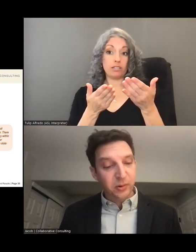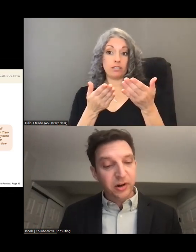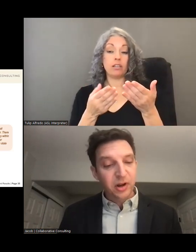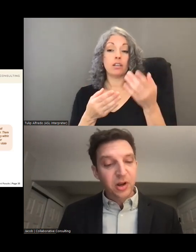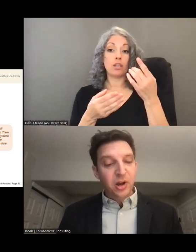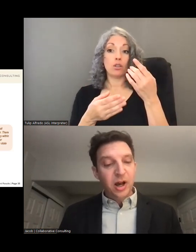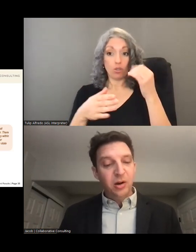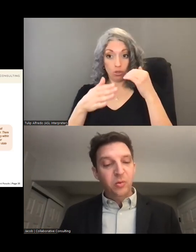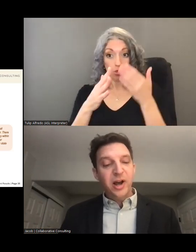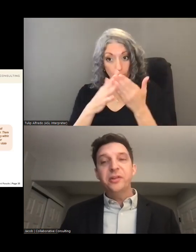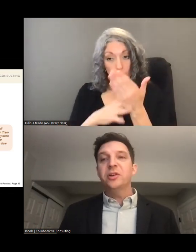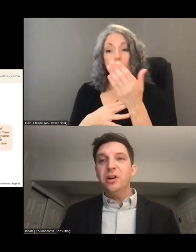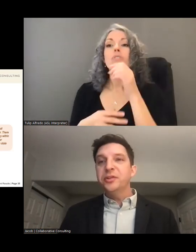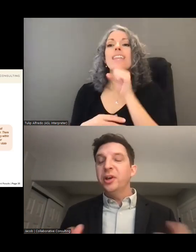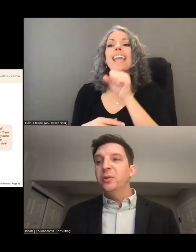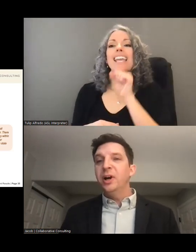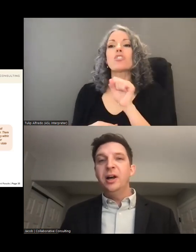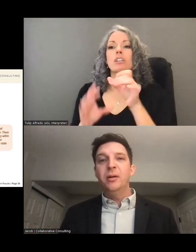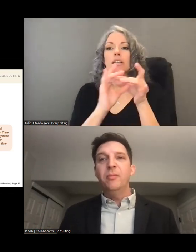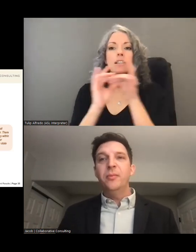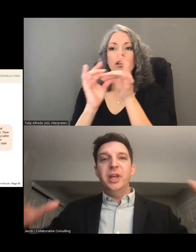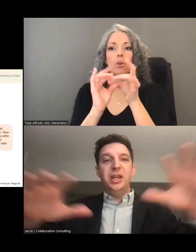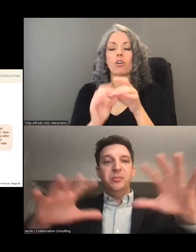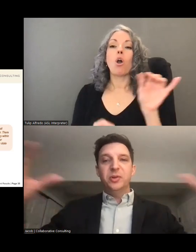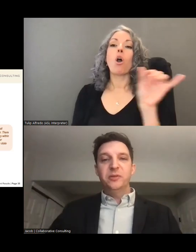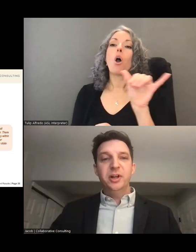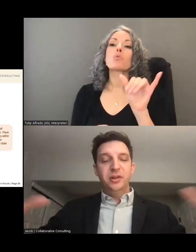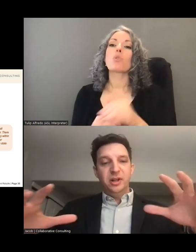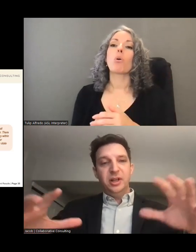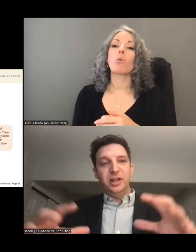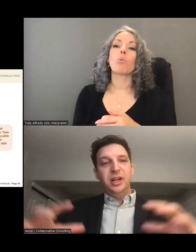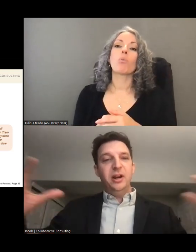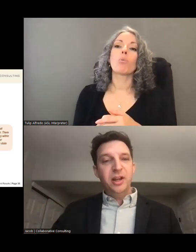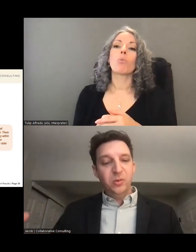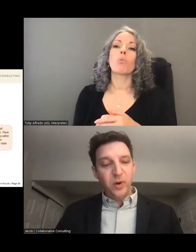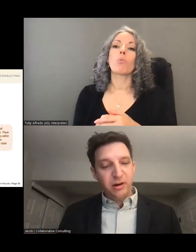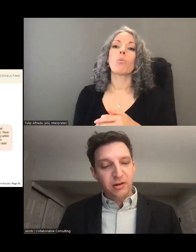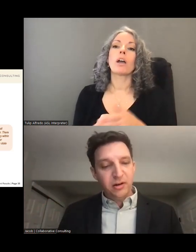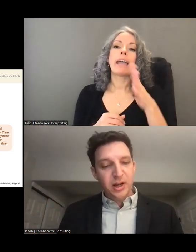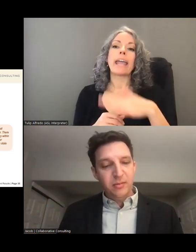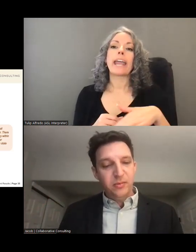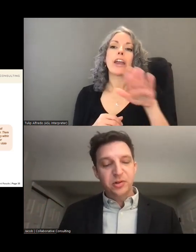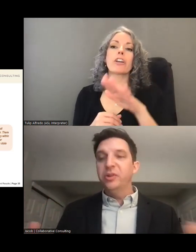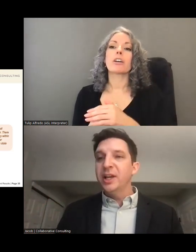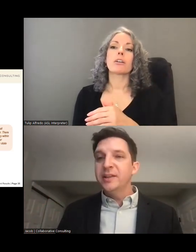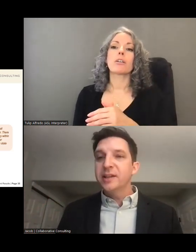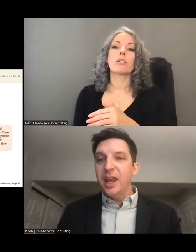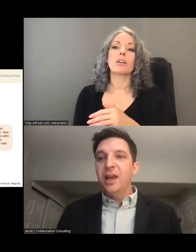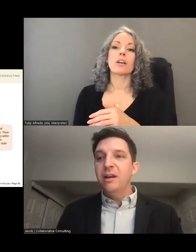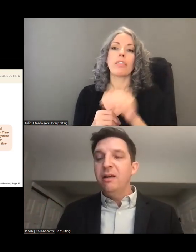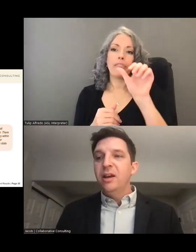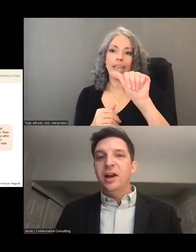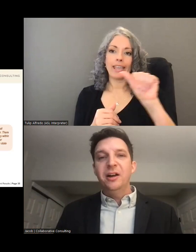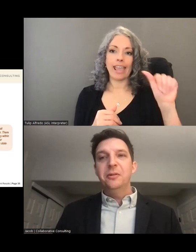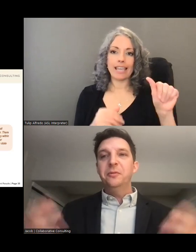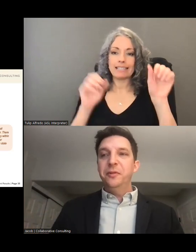aging network, while there's also a sort of an area where the AAAs